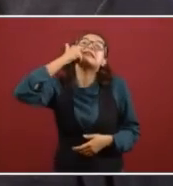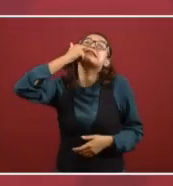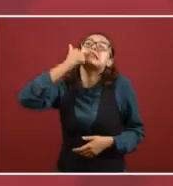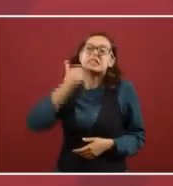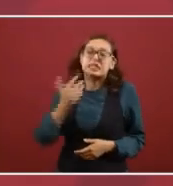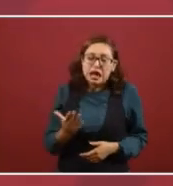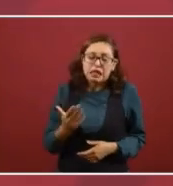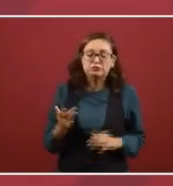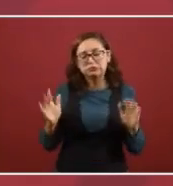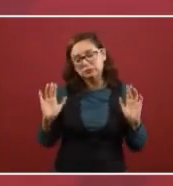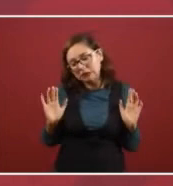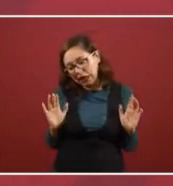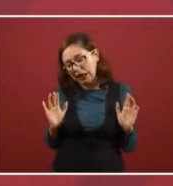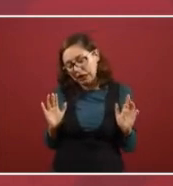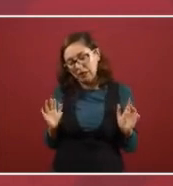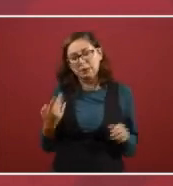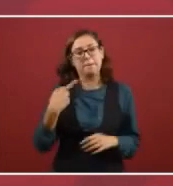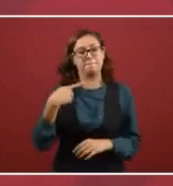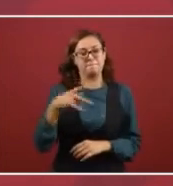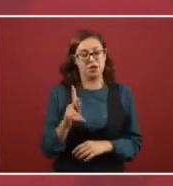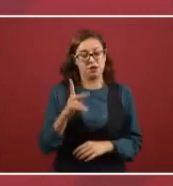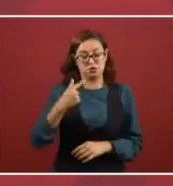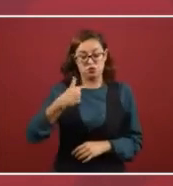But we're